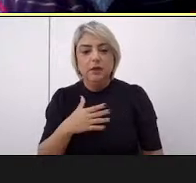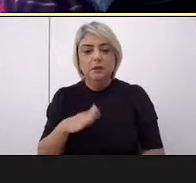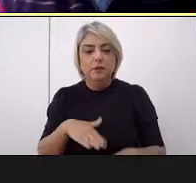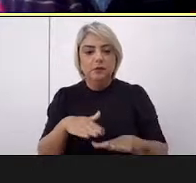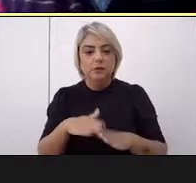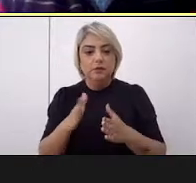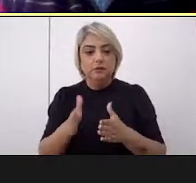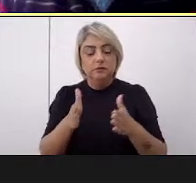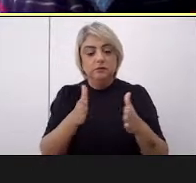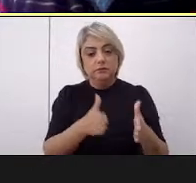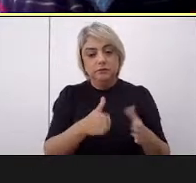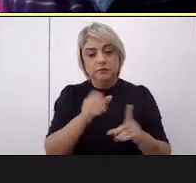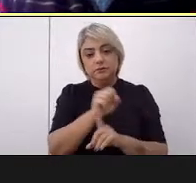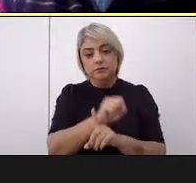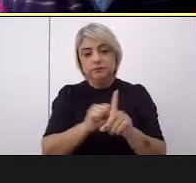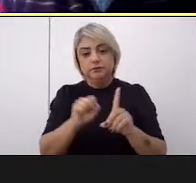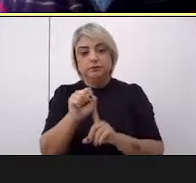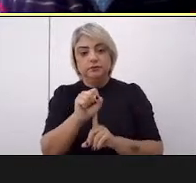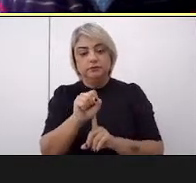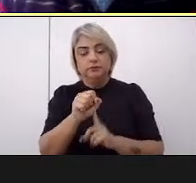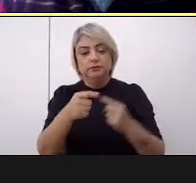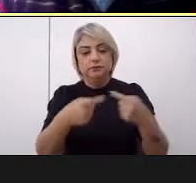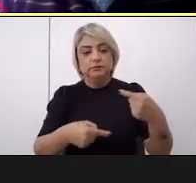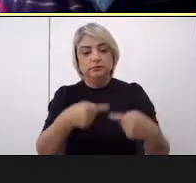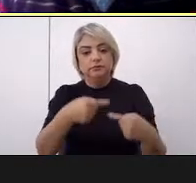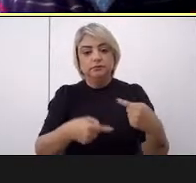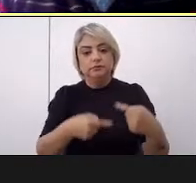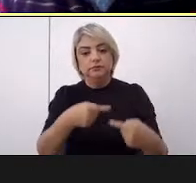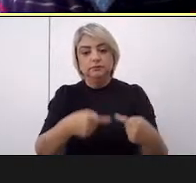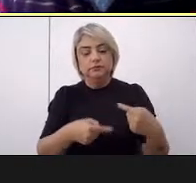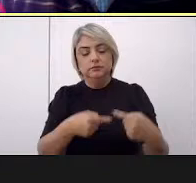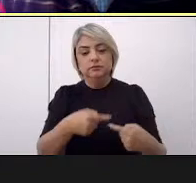political sociology, and the sociology of public action.